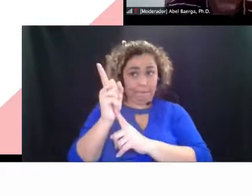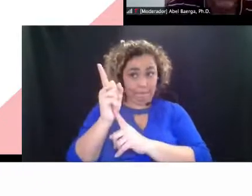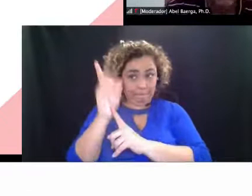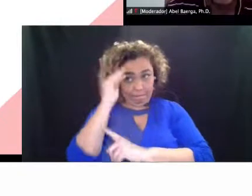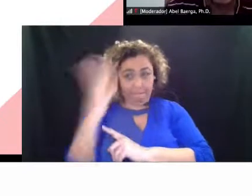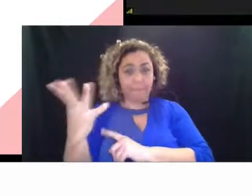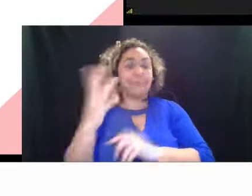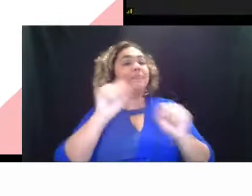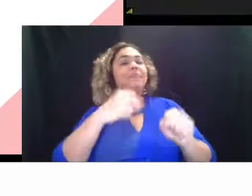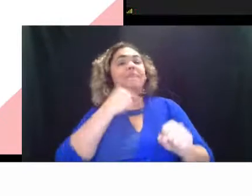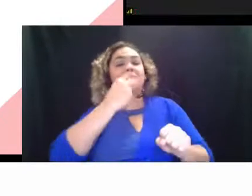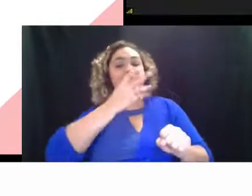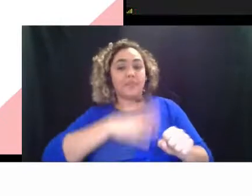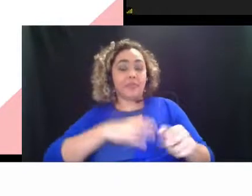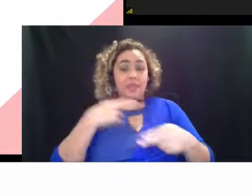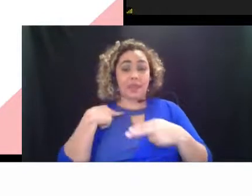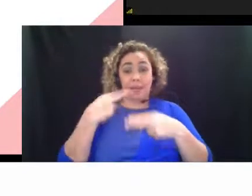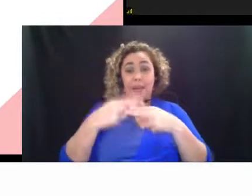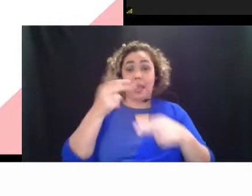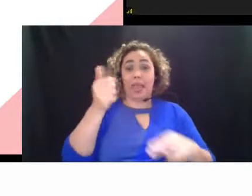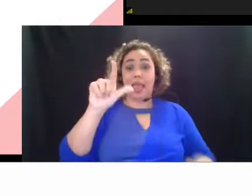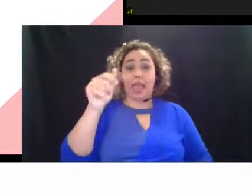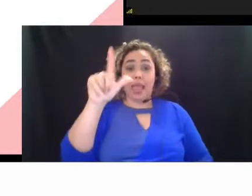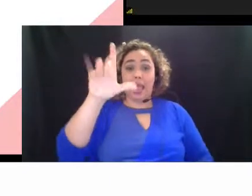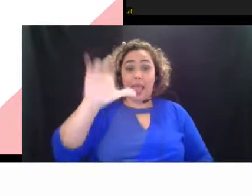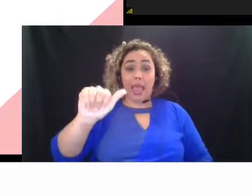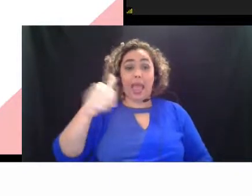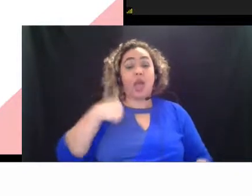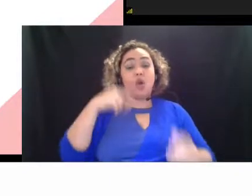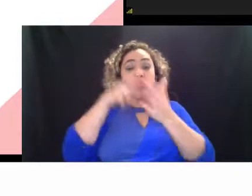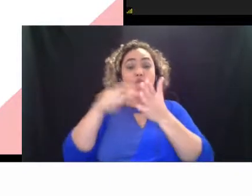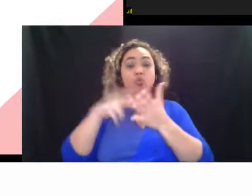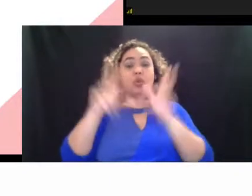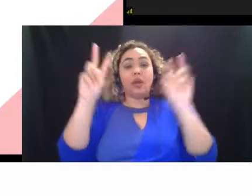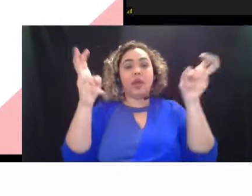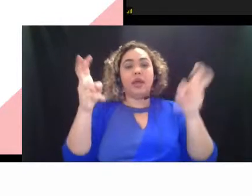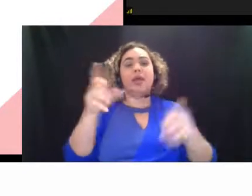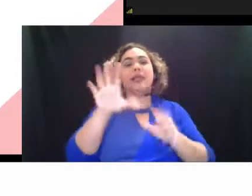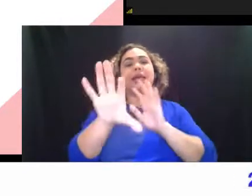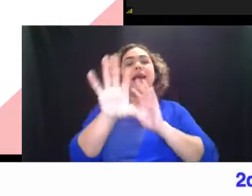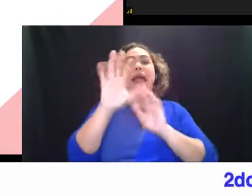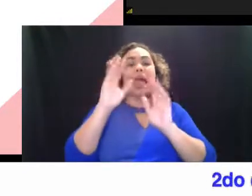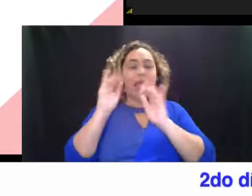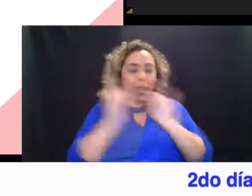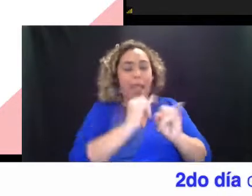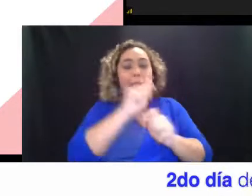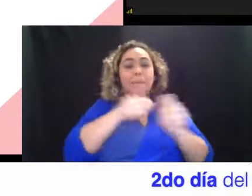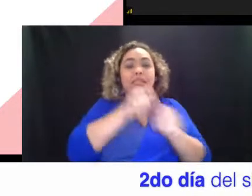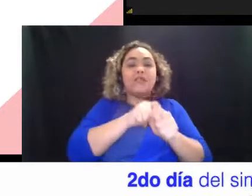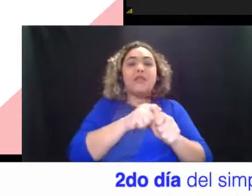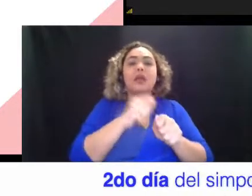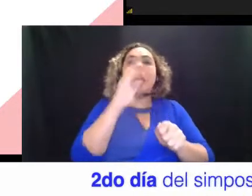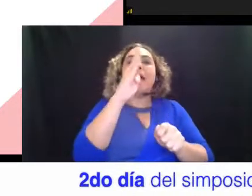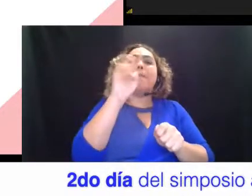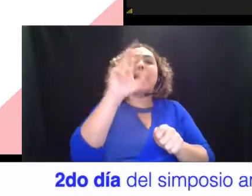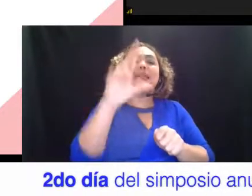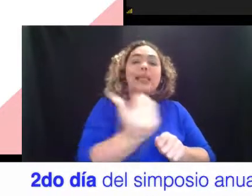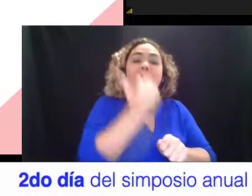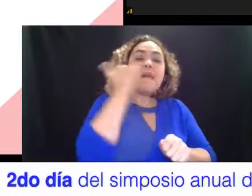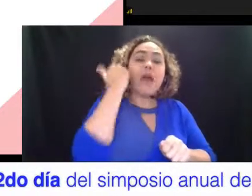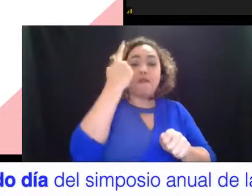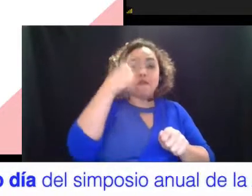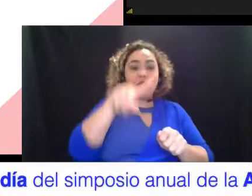Hi everyone, my name is Angelica Gonzalez, and my research title is Isolation of Specific Bacteriophage for Pseudomonas aeruginosa